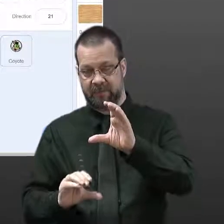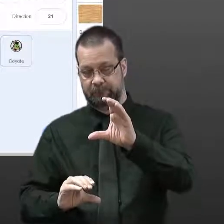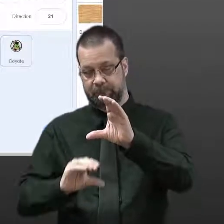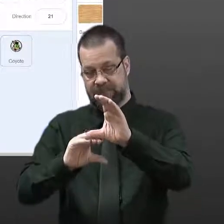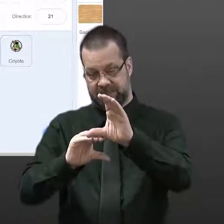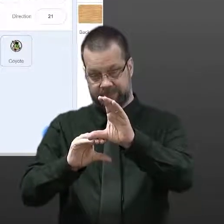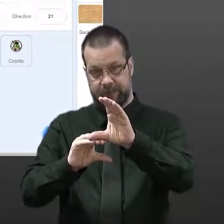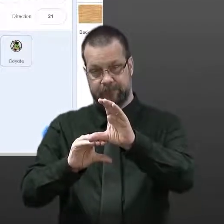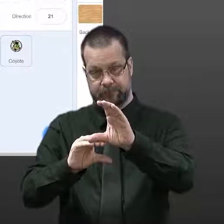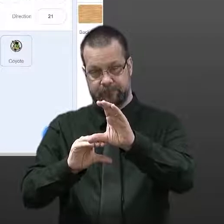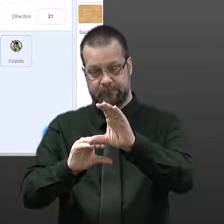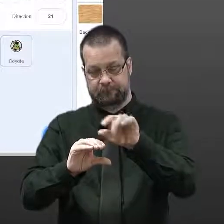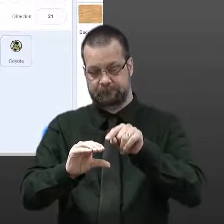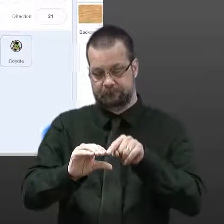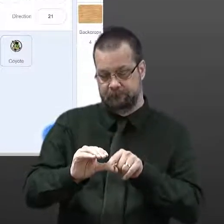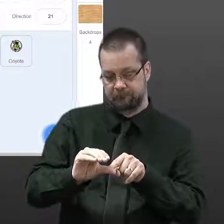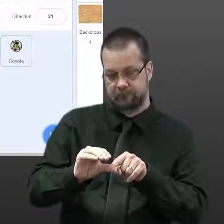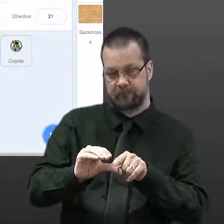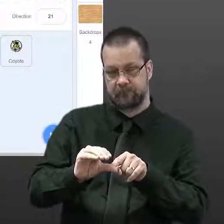we'll do is